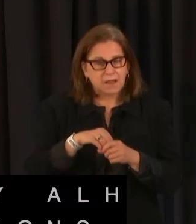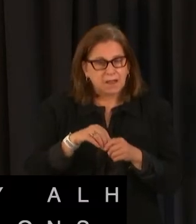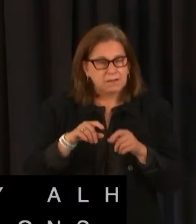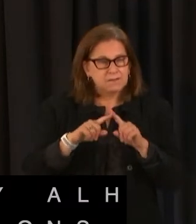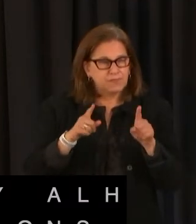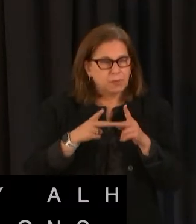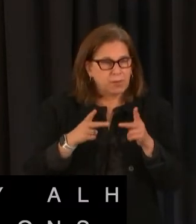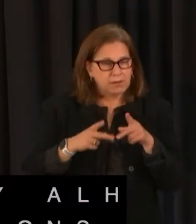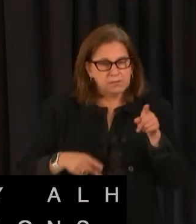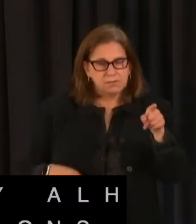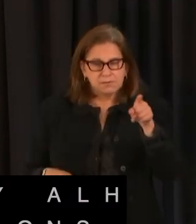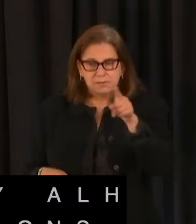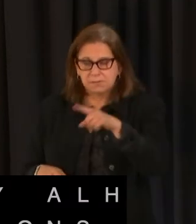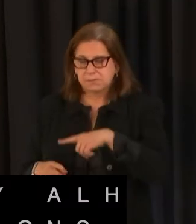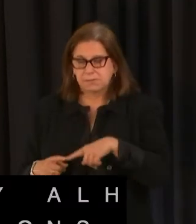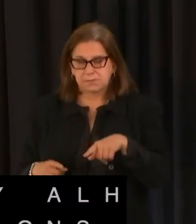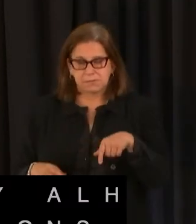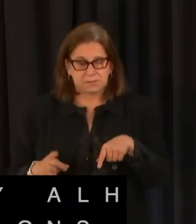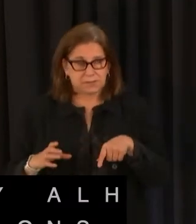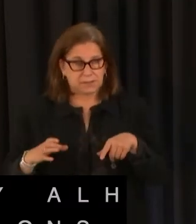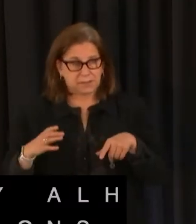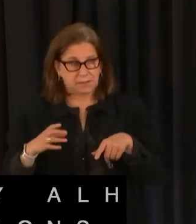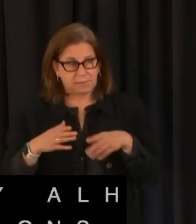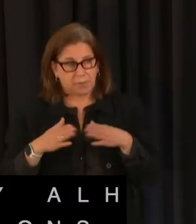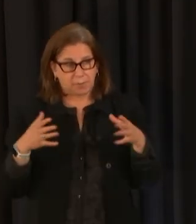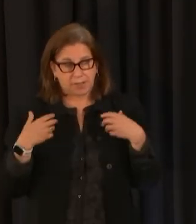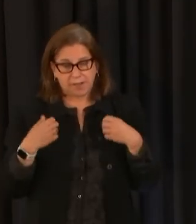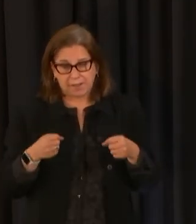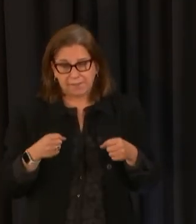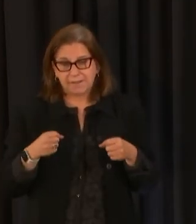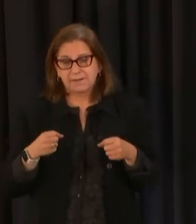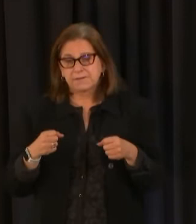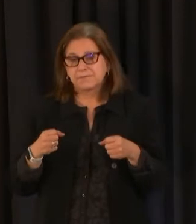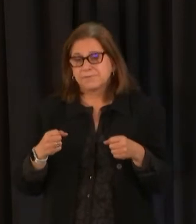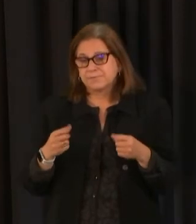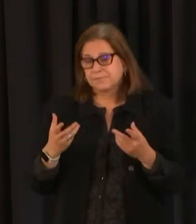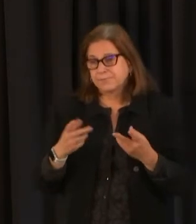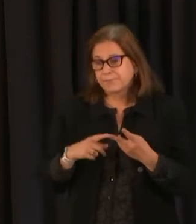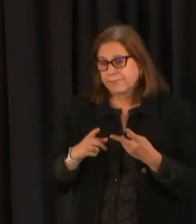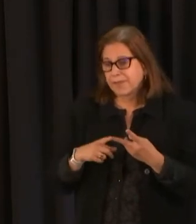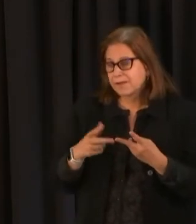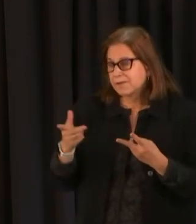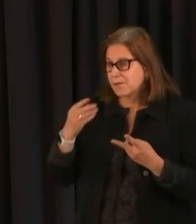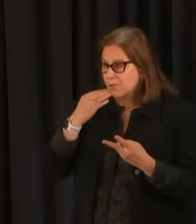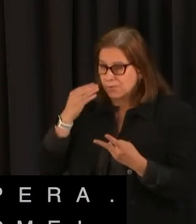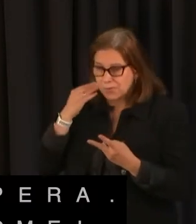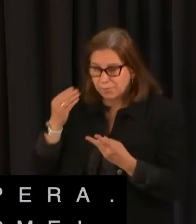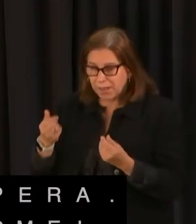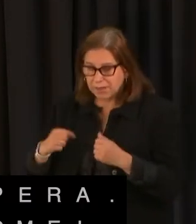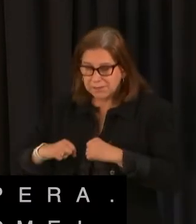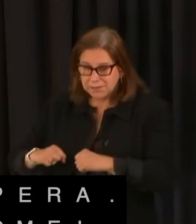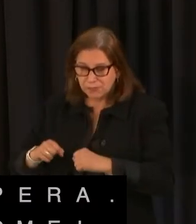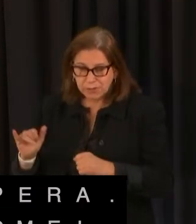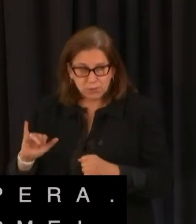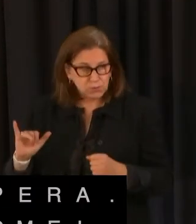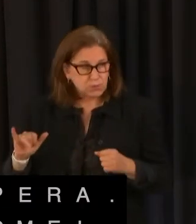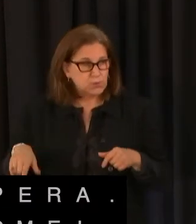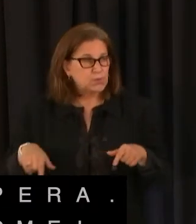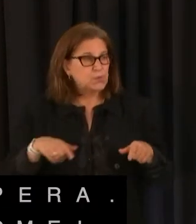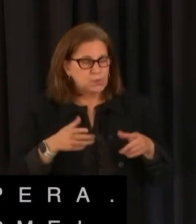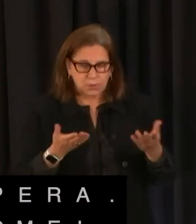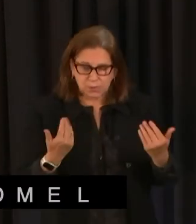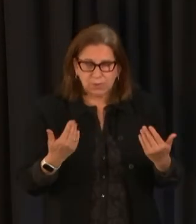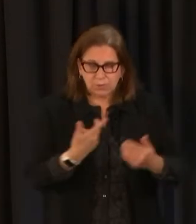our operations. So DC Health, DC Homeland Security, and all of us will continue